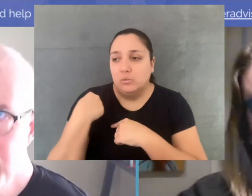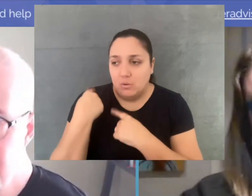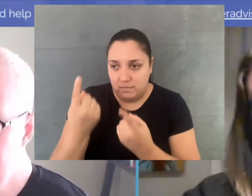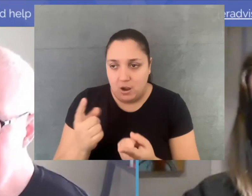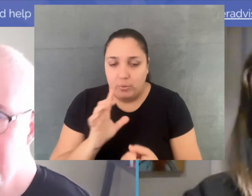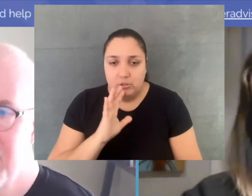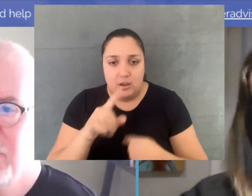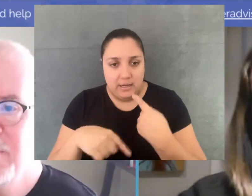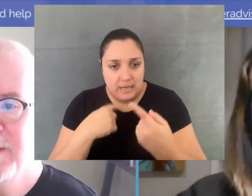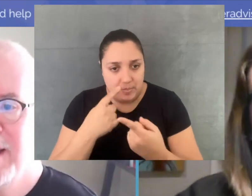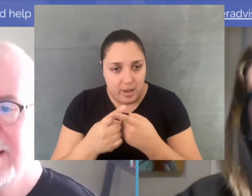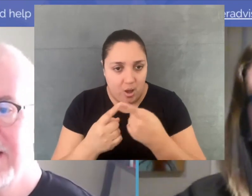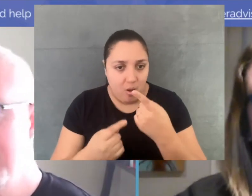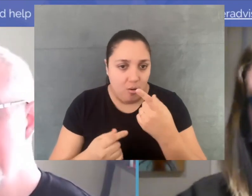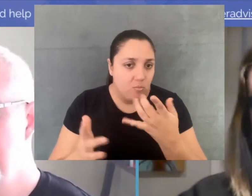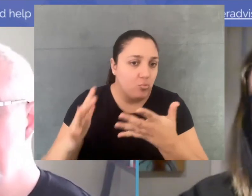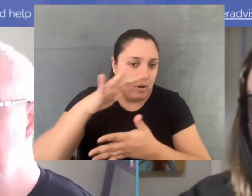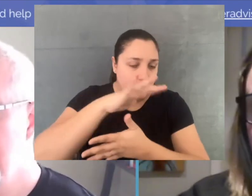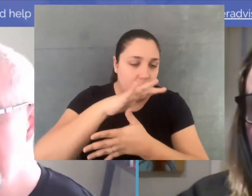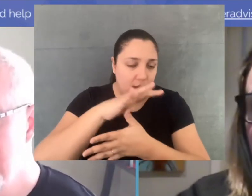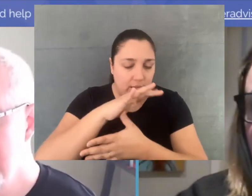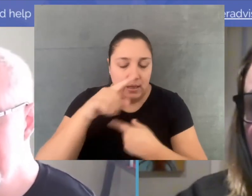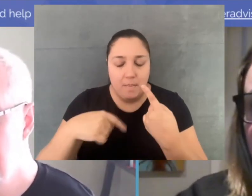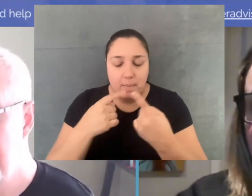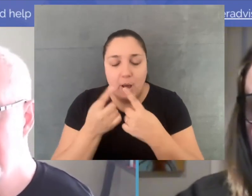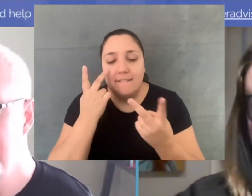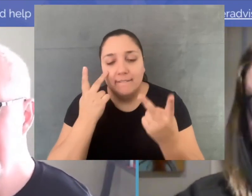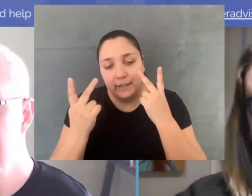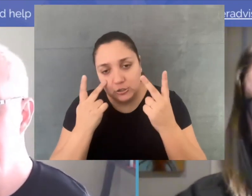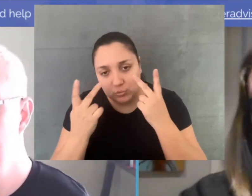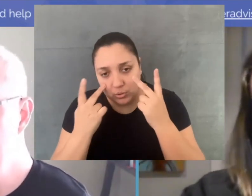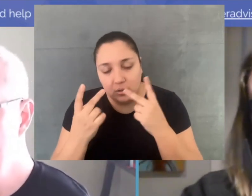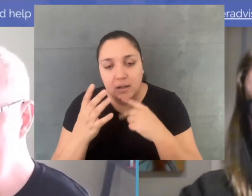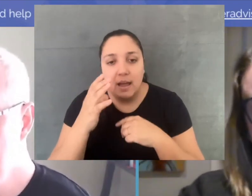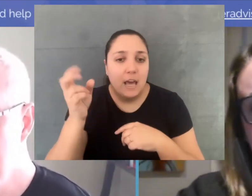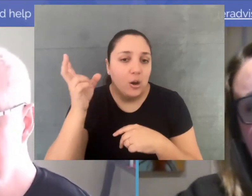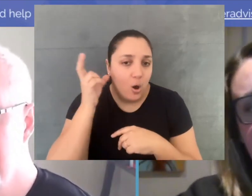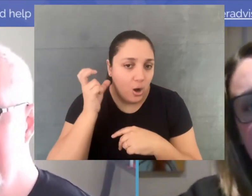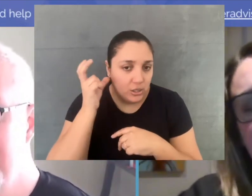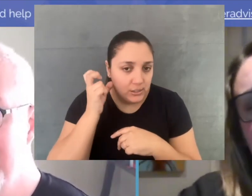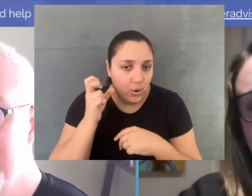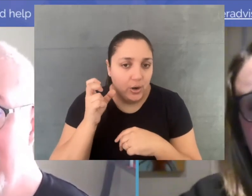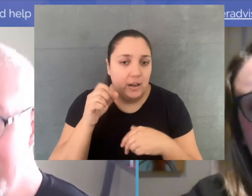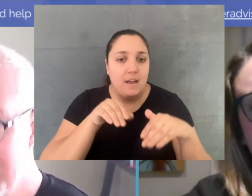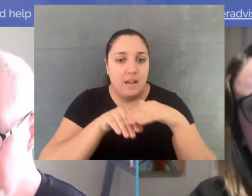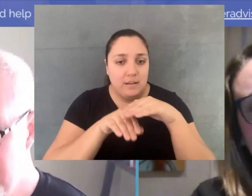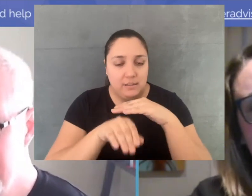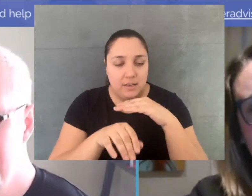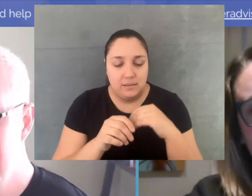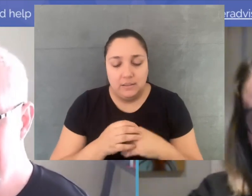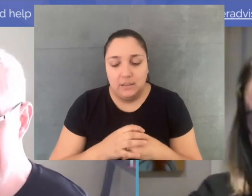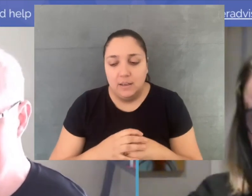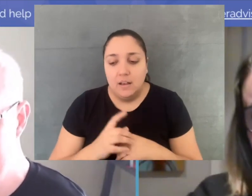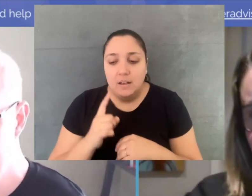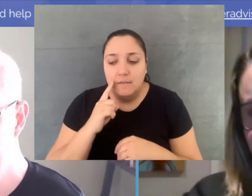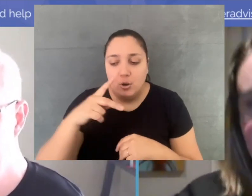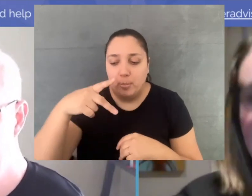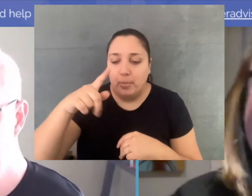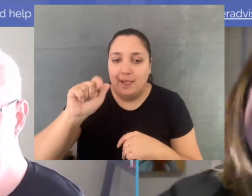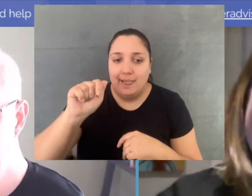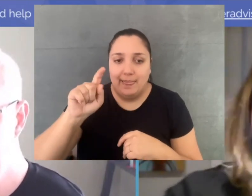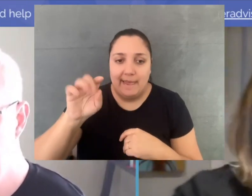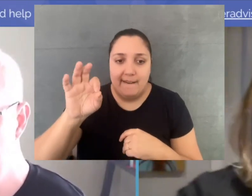So far, we've been talking, I think, primarily about, visual and auditory,